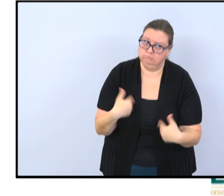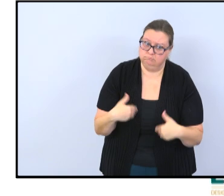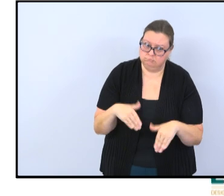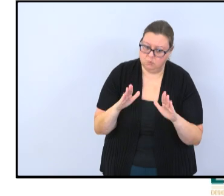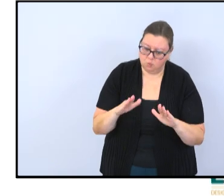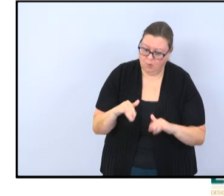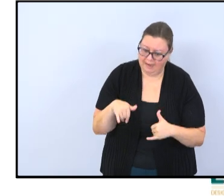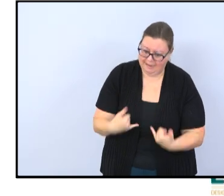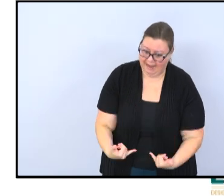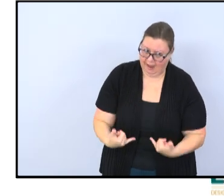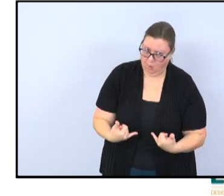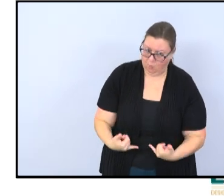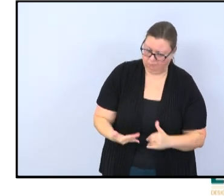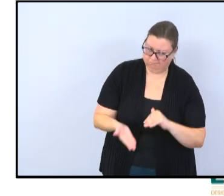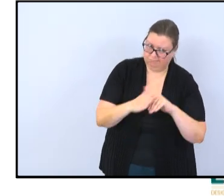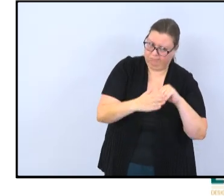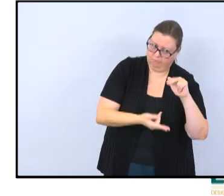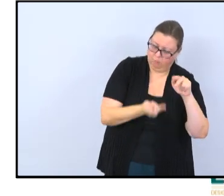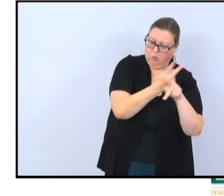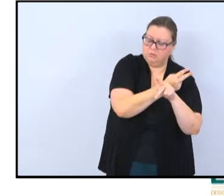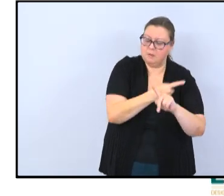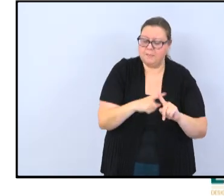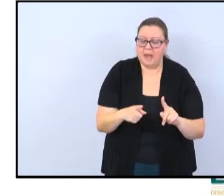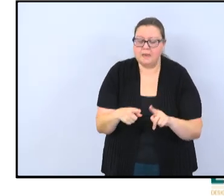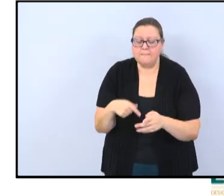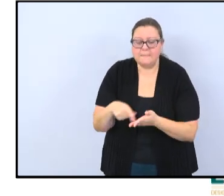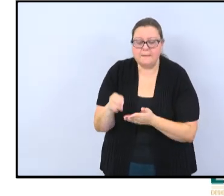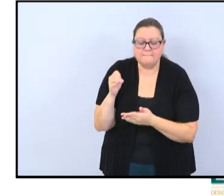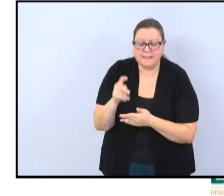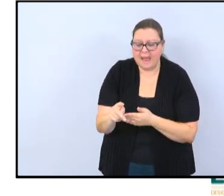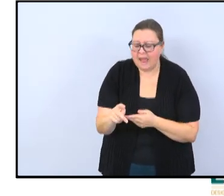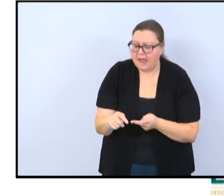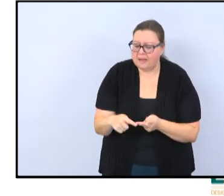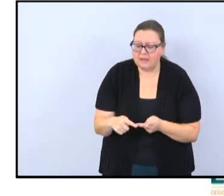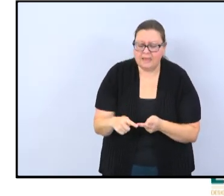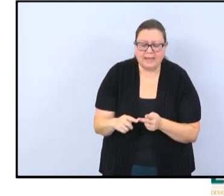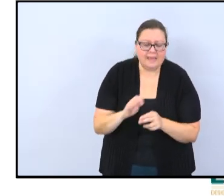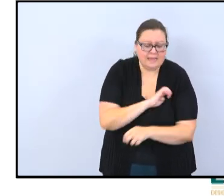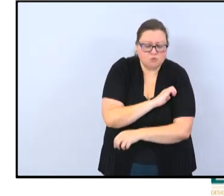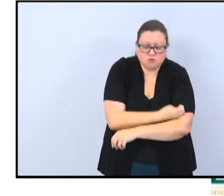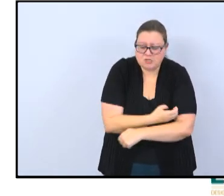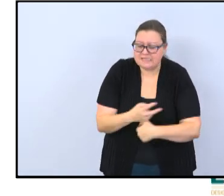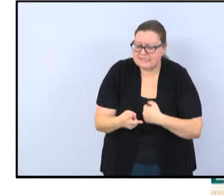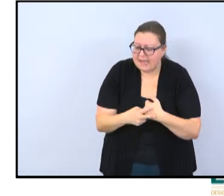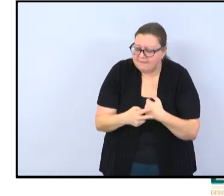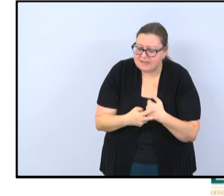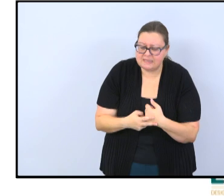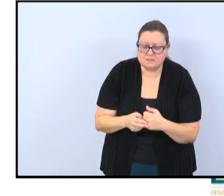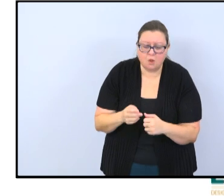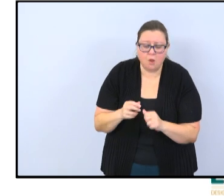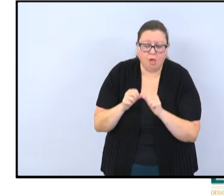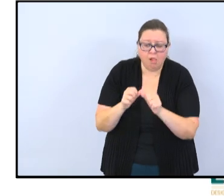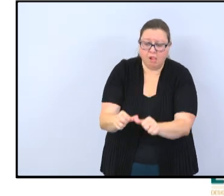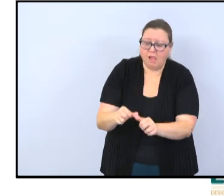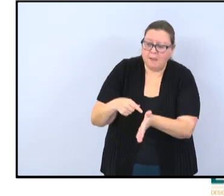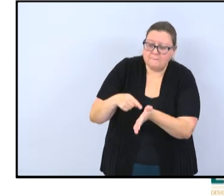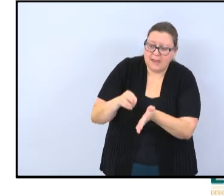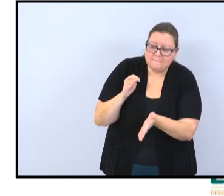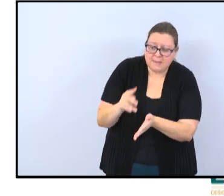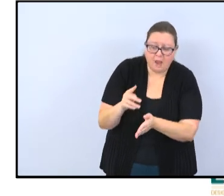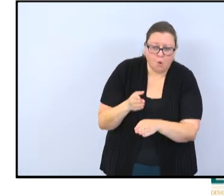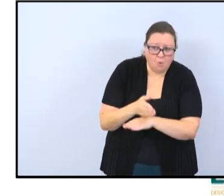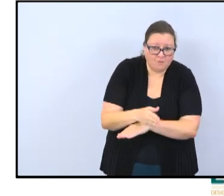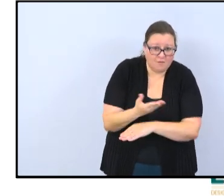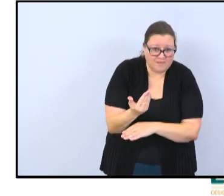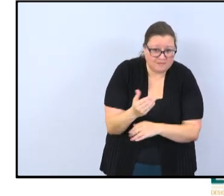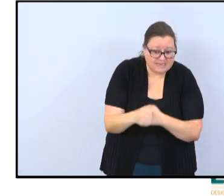overall, the loans is a simple payback based on energy savings. It's up to 15 years, and the payback